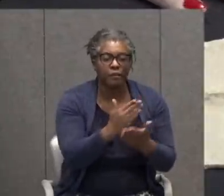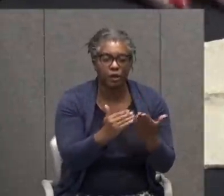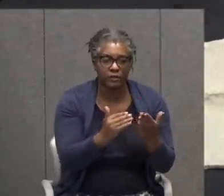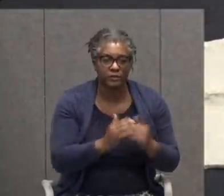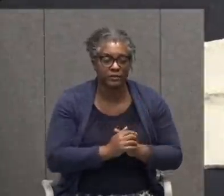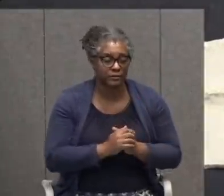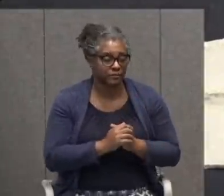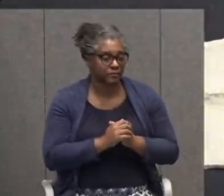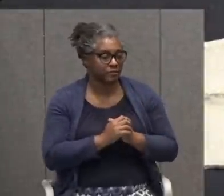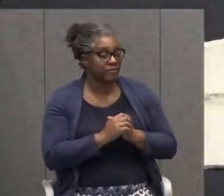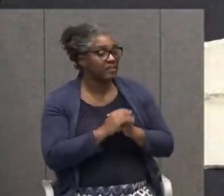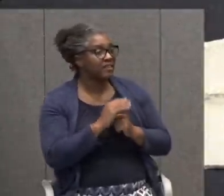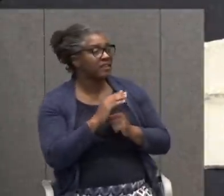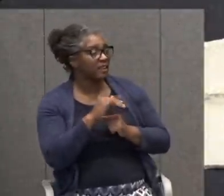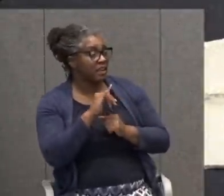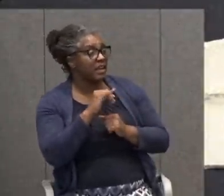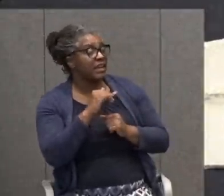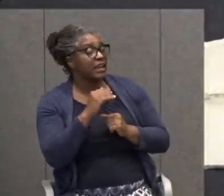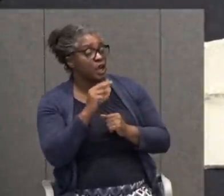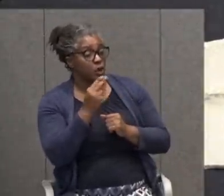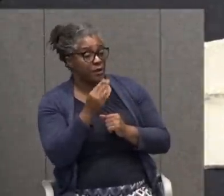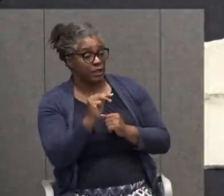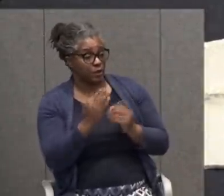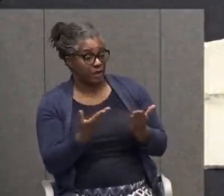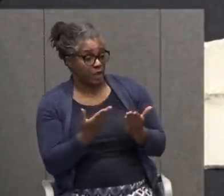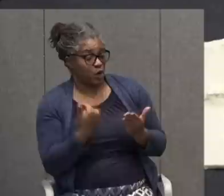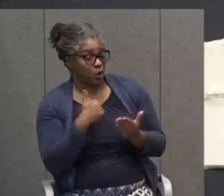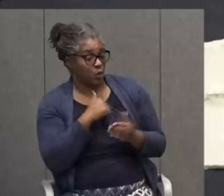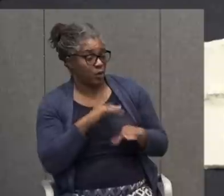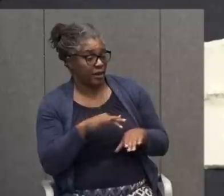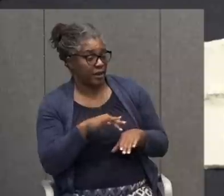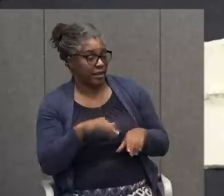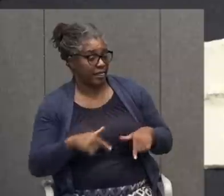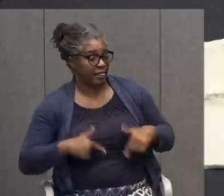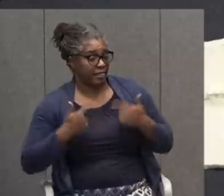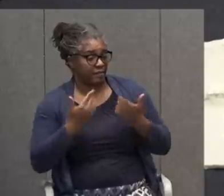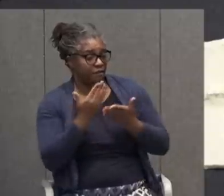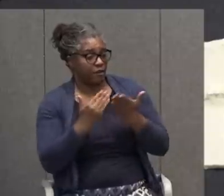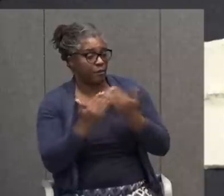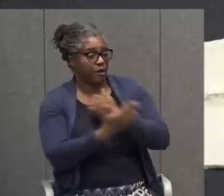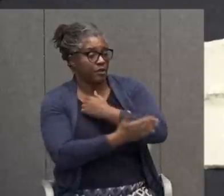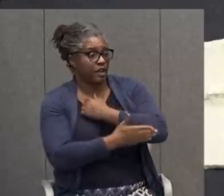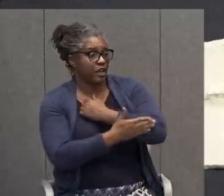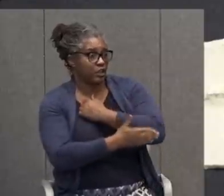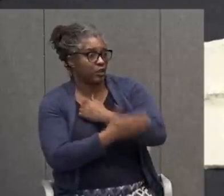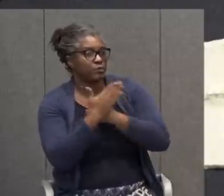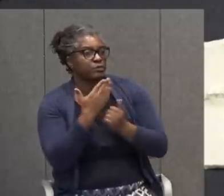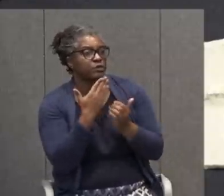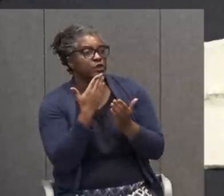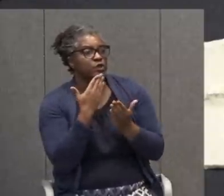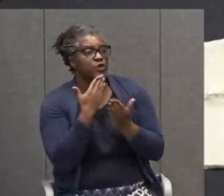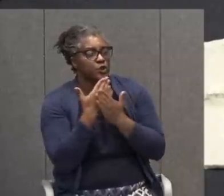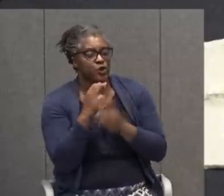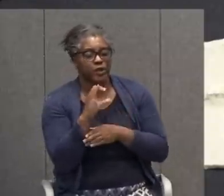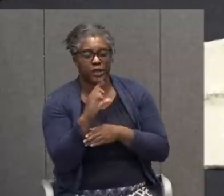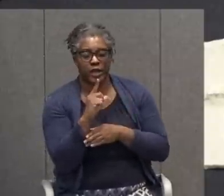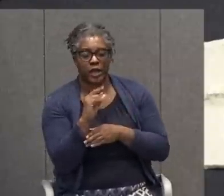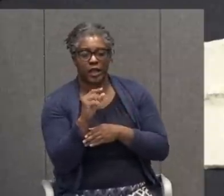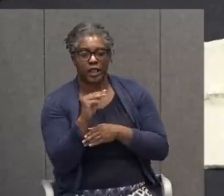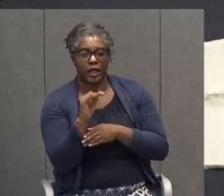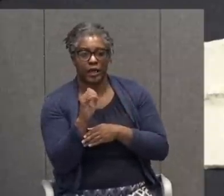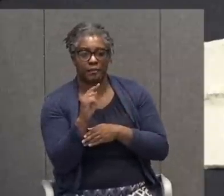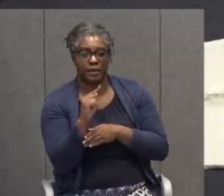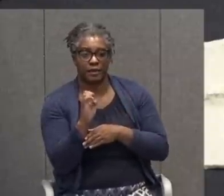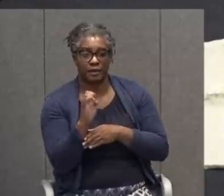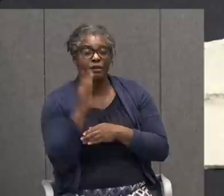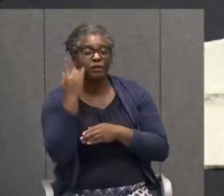New Mexico, we live in a part of the country that is very good climate for the survival of fossils. Very true. And